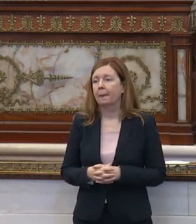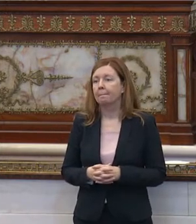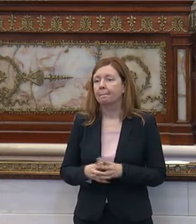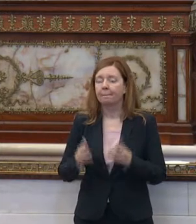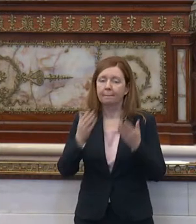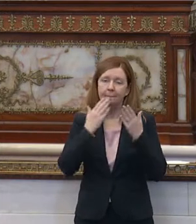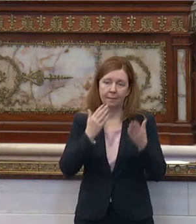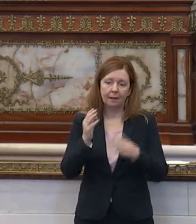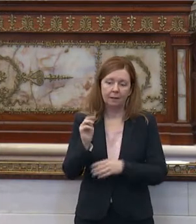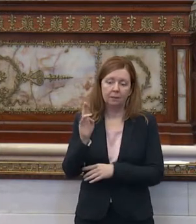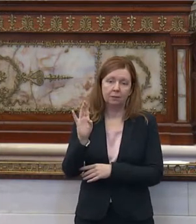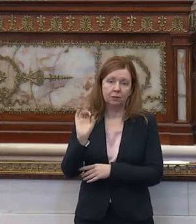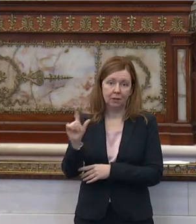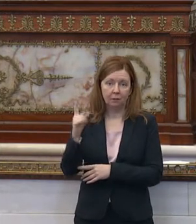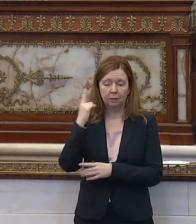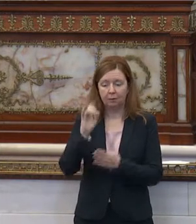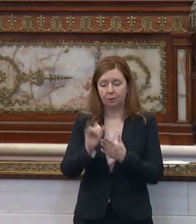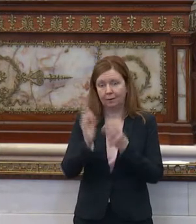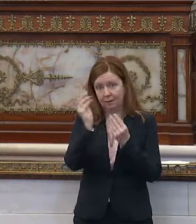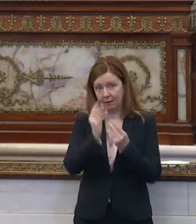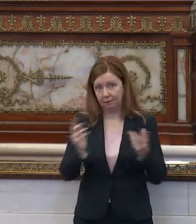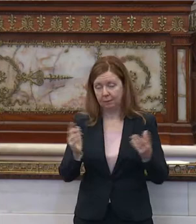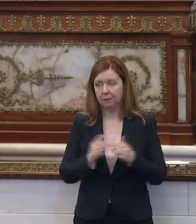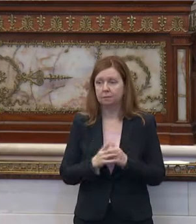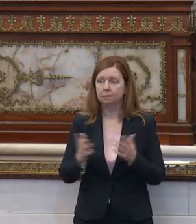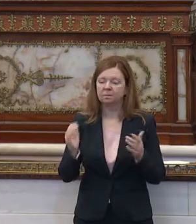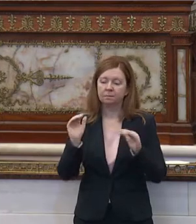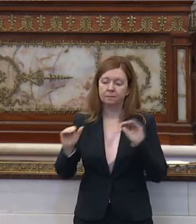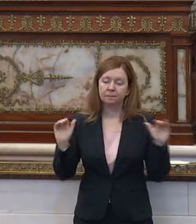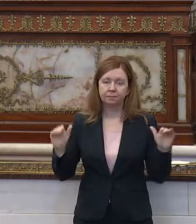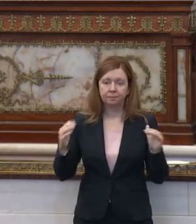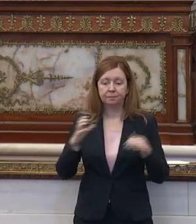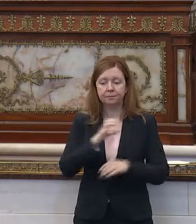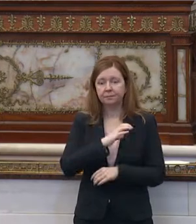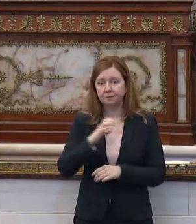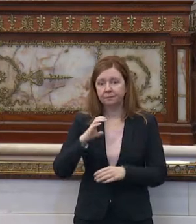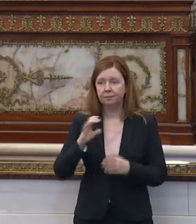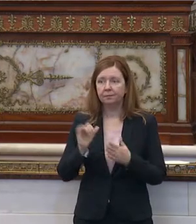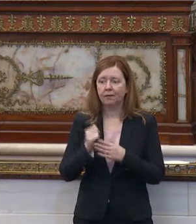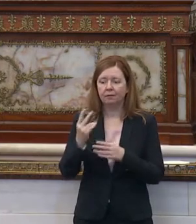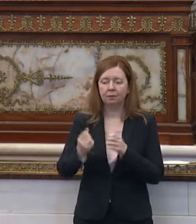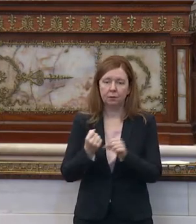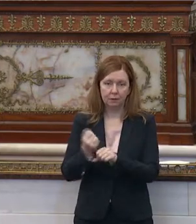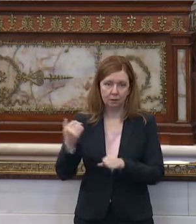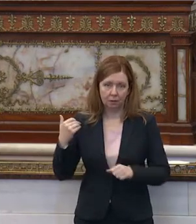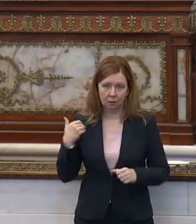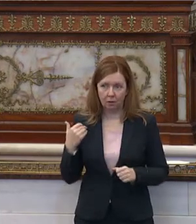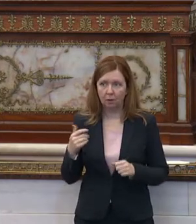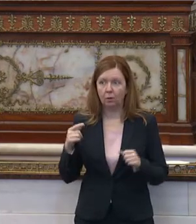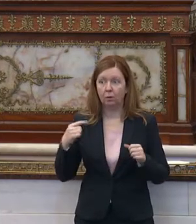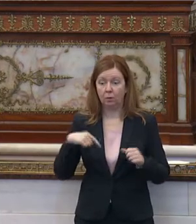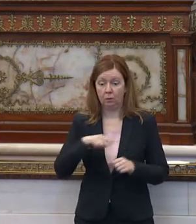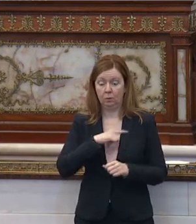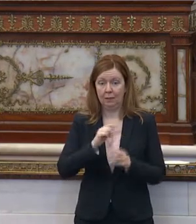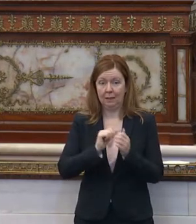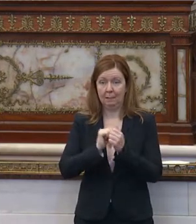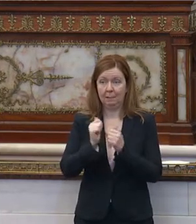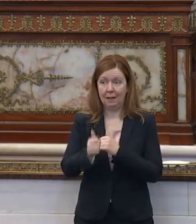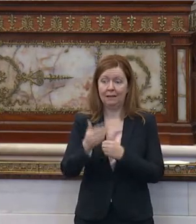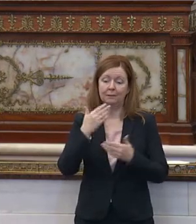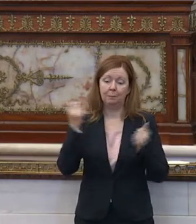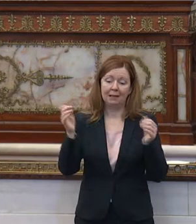Thank you, Mr. Campbell, for that information. Just wanted to remind the committee that a few years ago, this body passed best